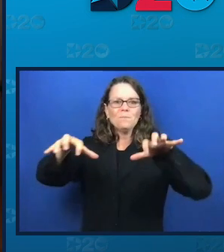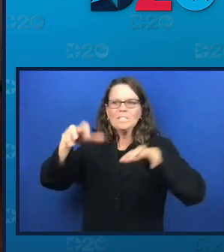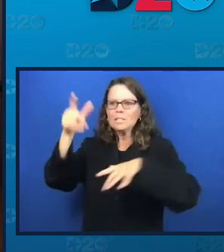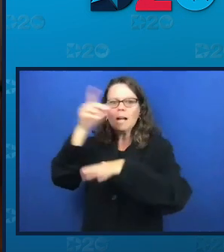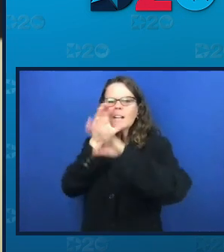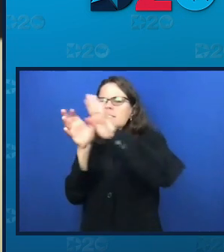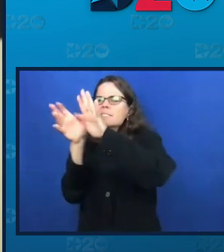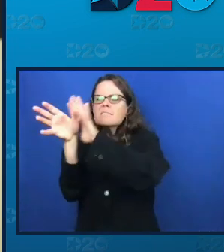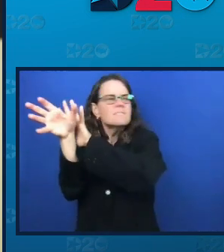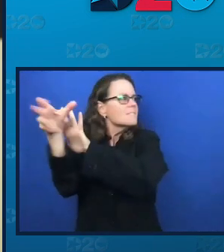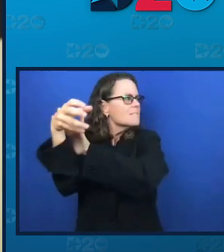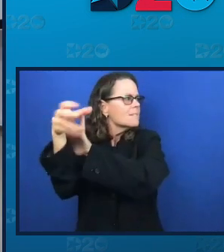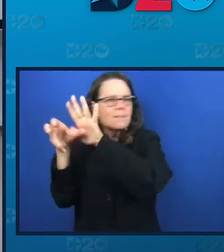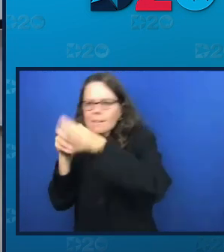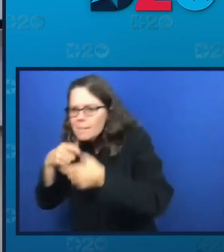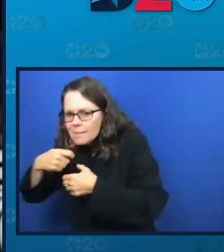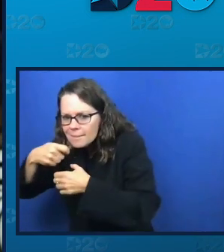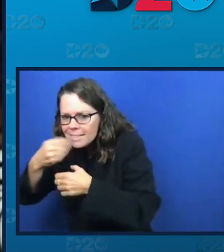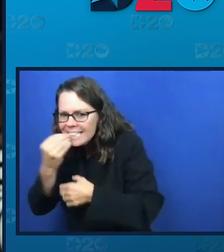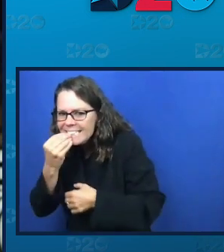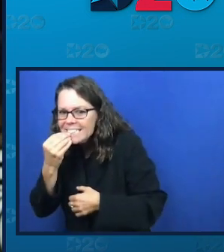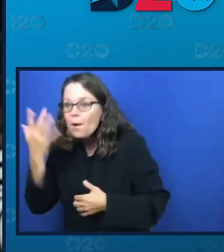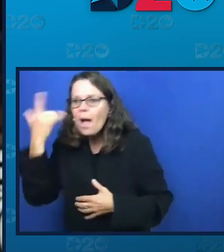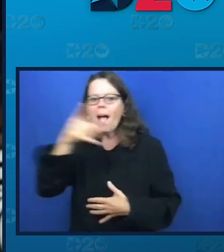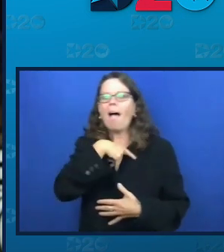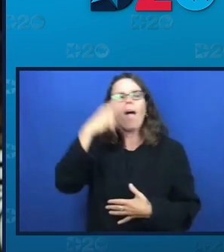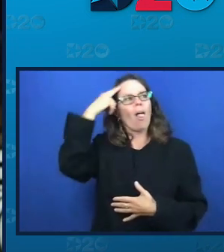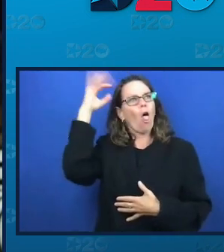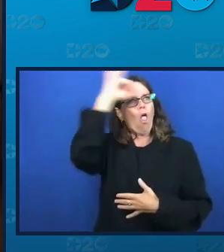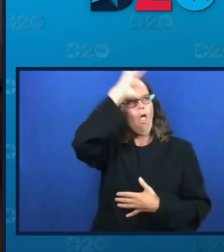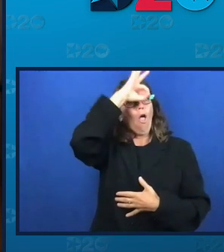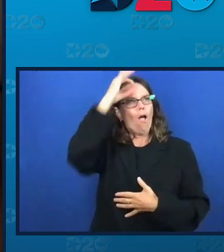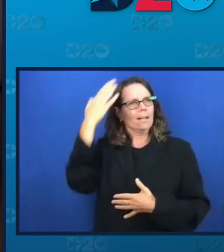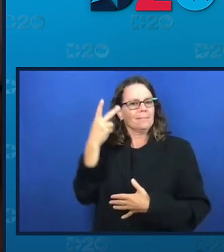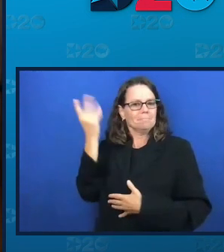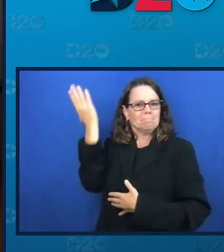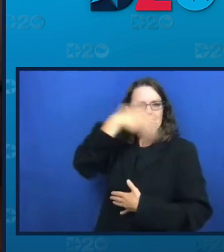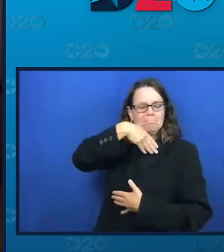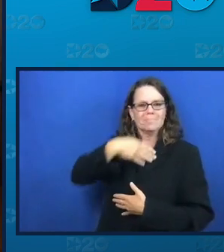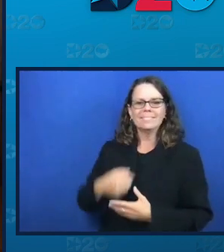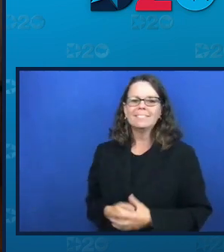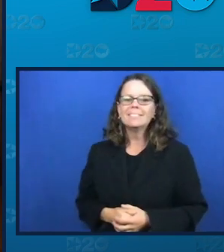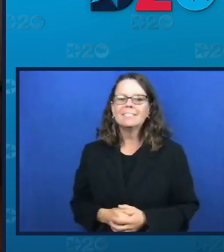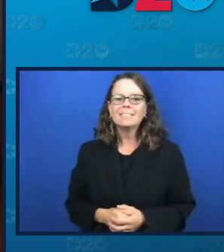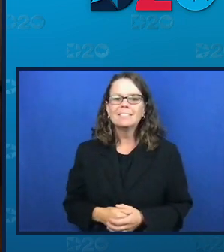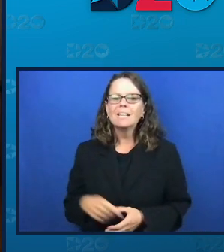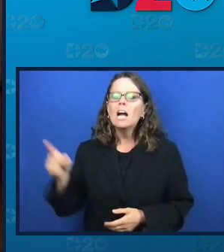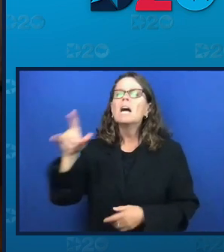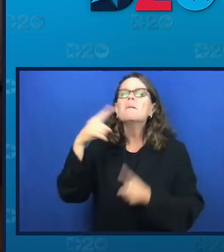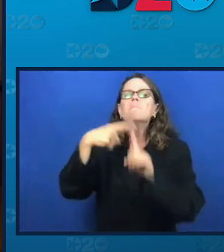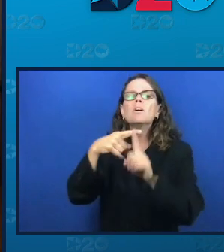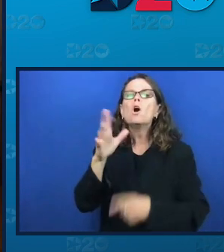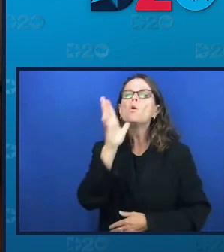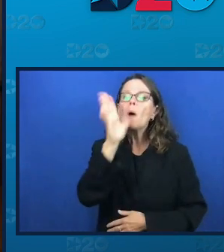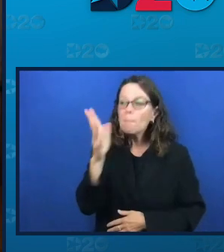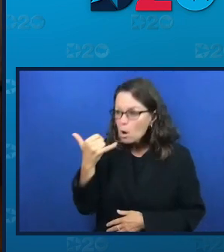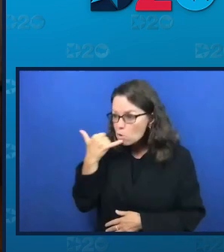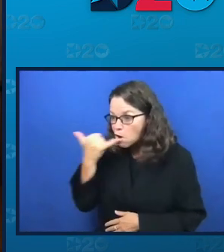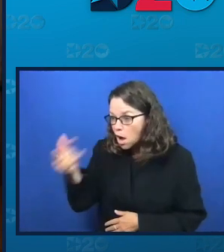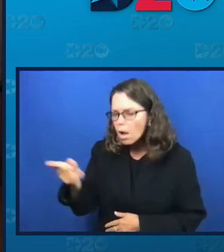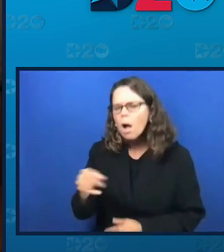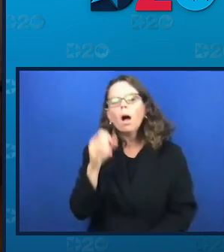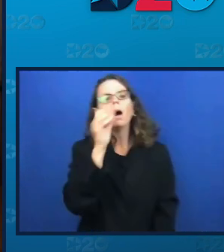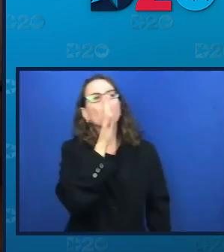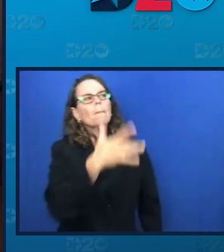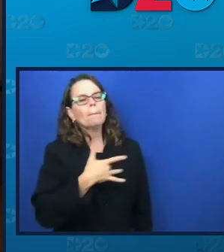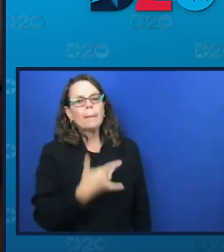it. How often does he call you? Every day. Yeah, every day. If we don't talk to him for a day, he'll ask what's wrong.